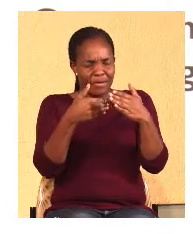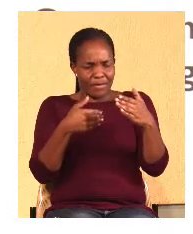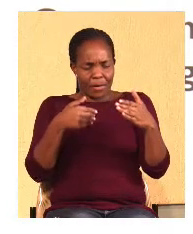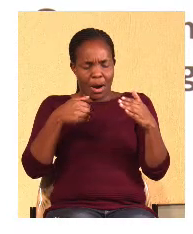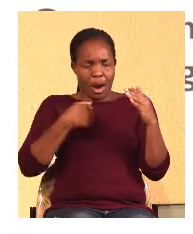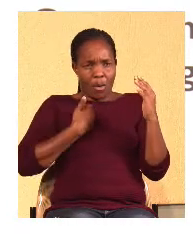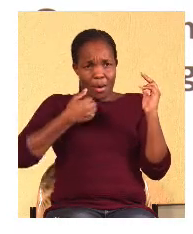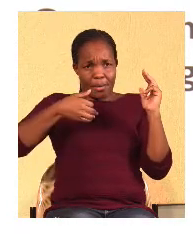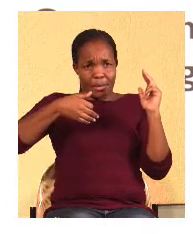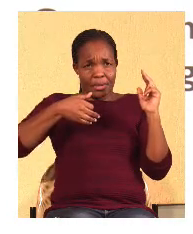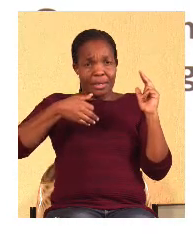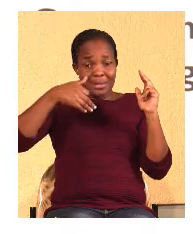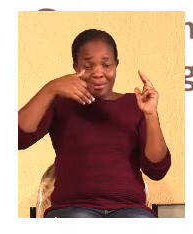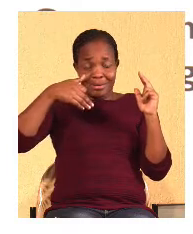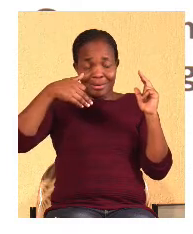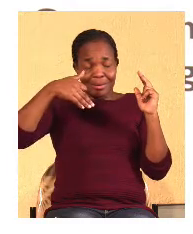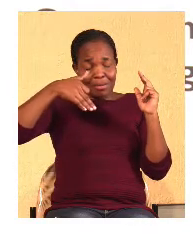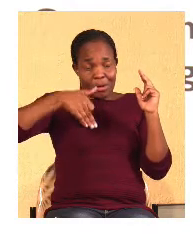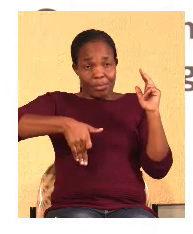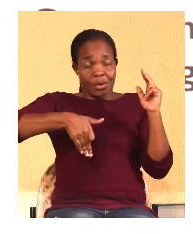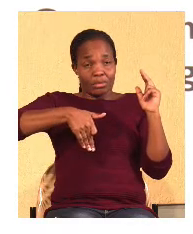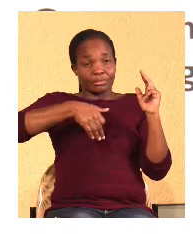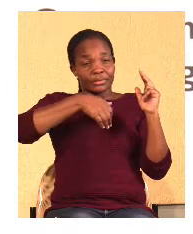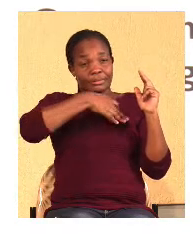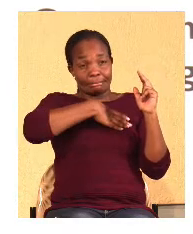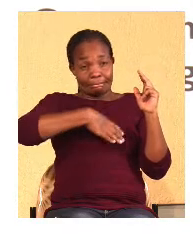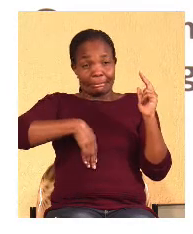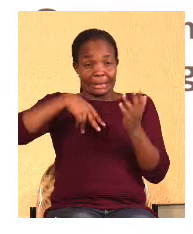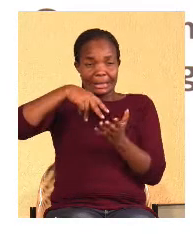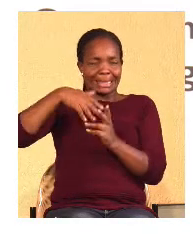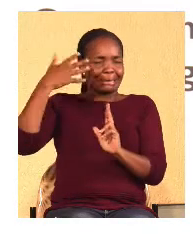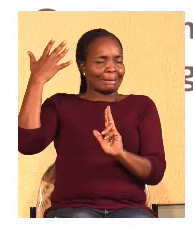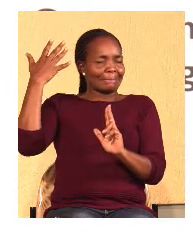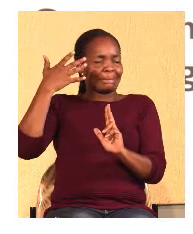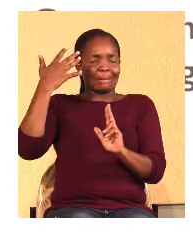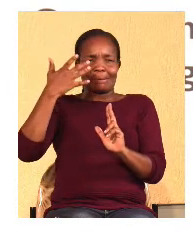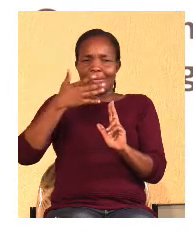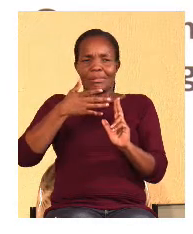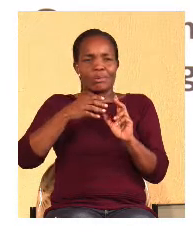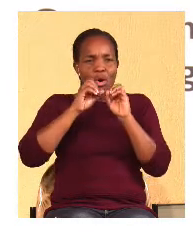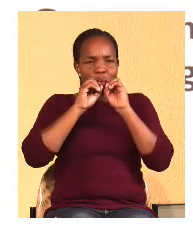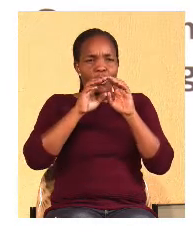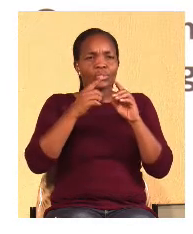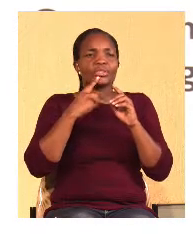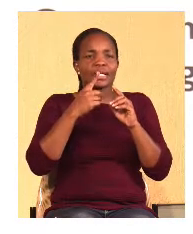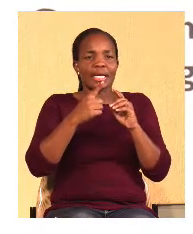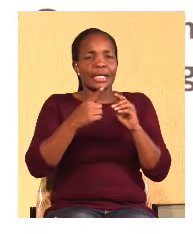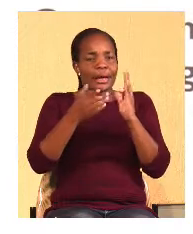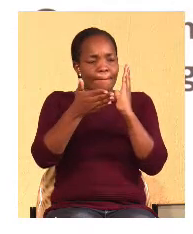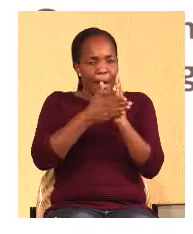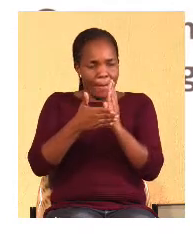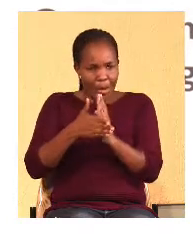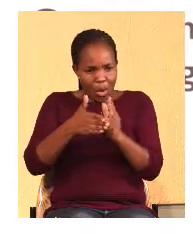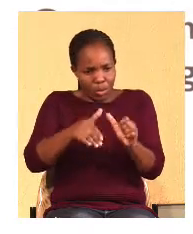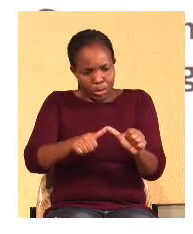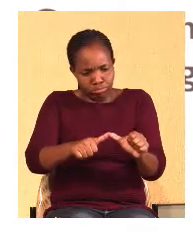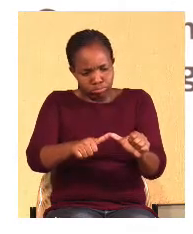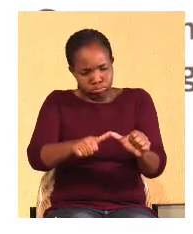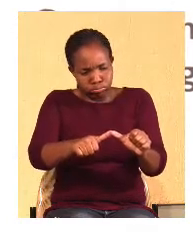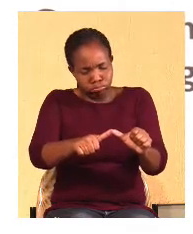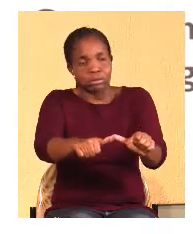made an announcement that we will extend the period of lockdown from